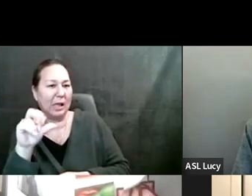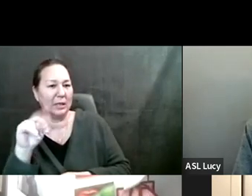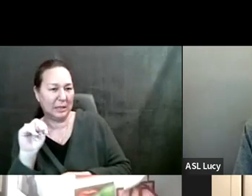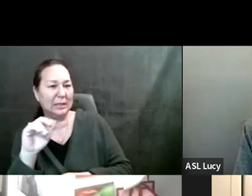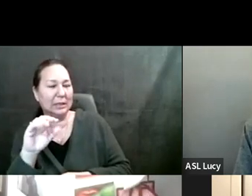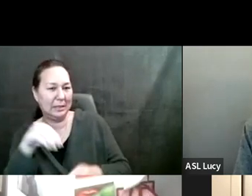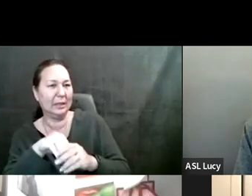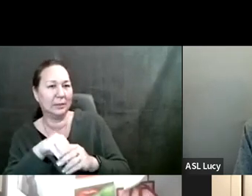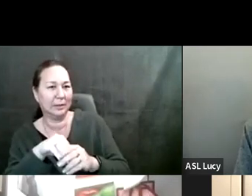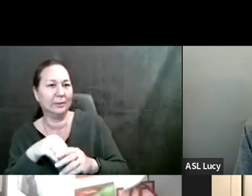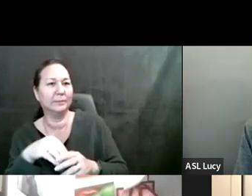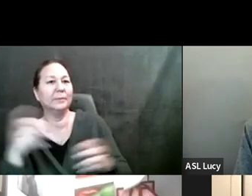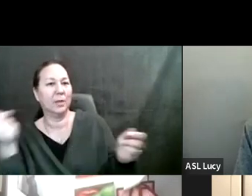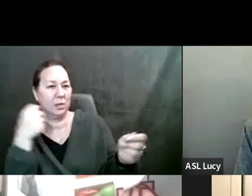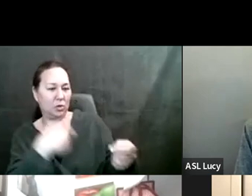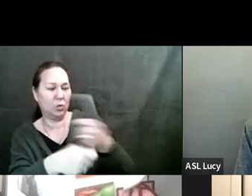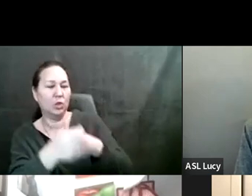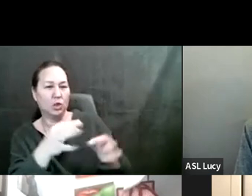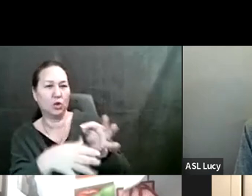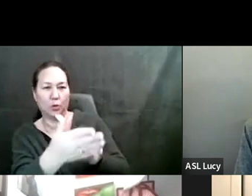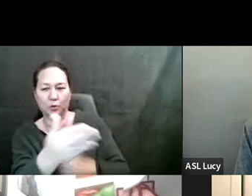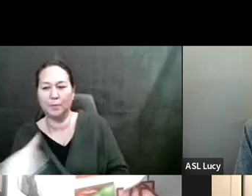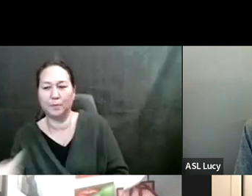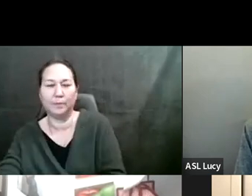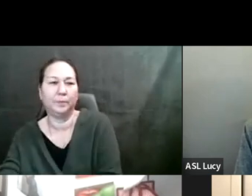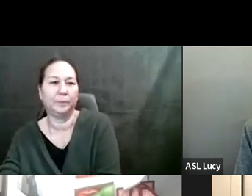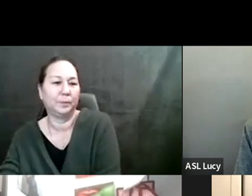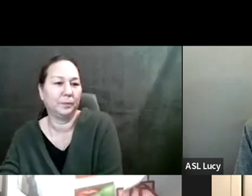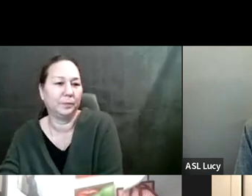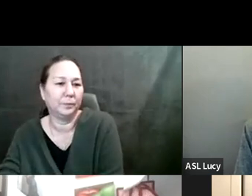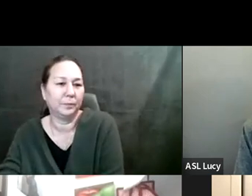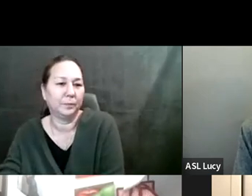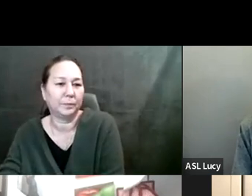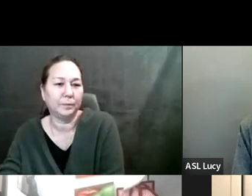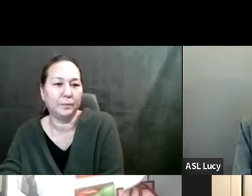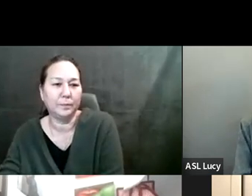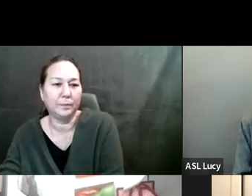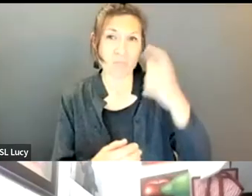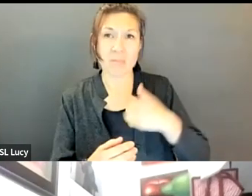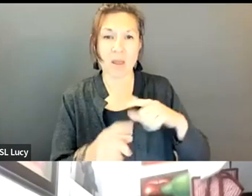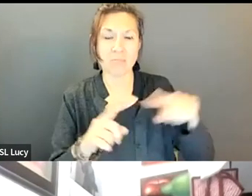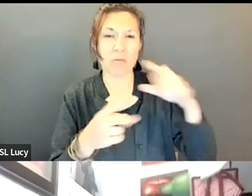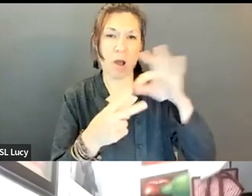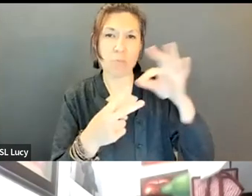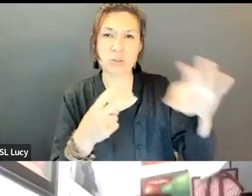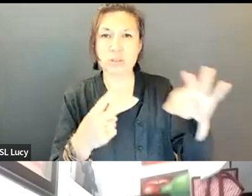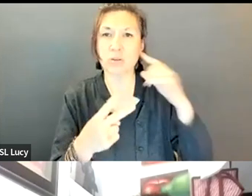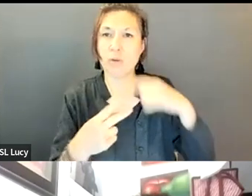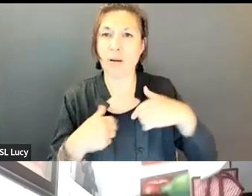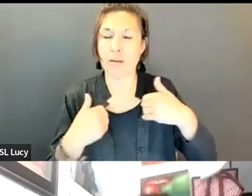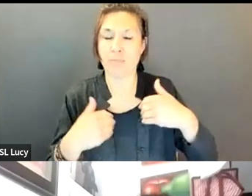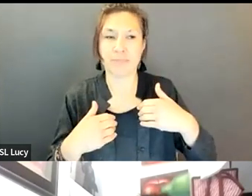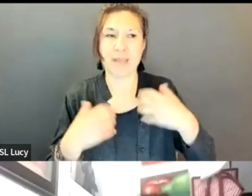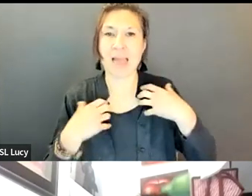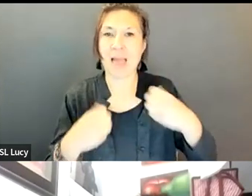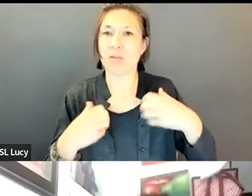indicating um there's a whole menu of what we call kind of healthy Youth Development that we're working on um you know to build in